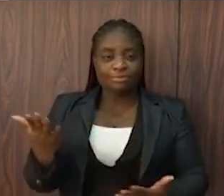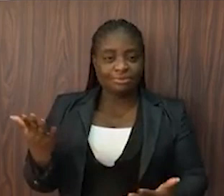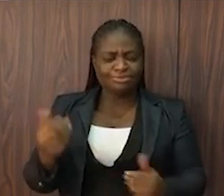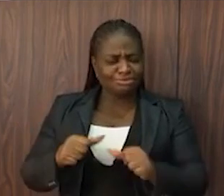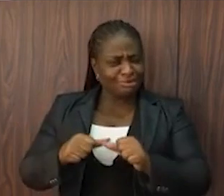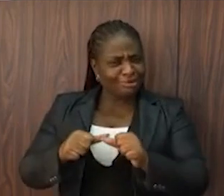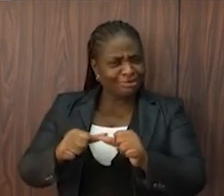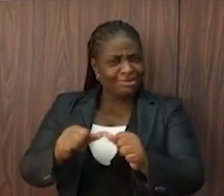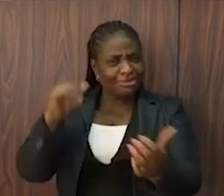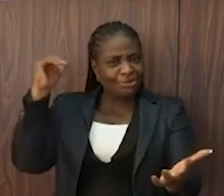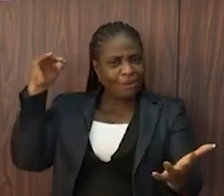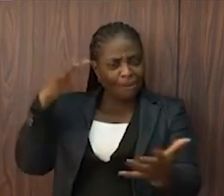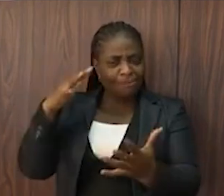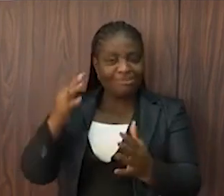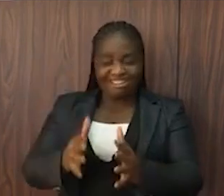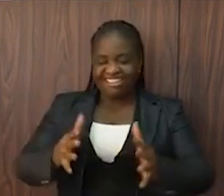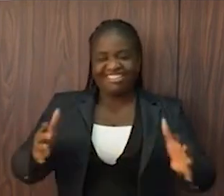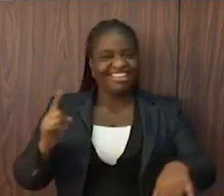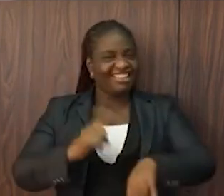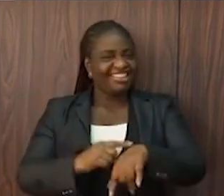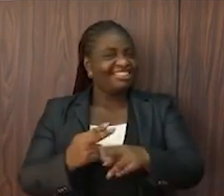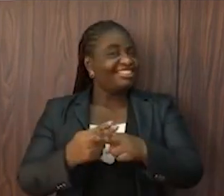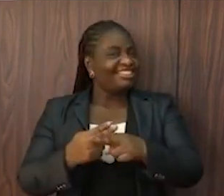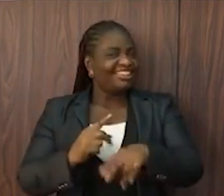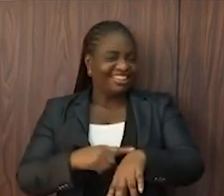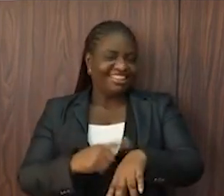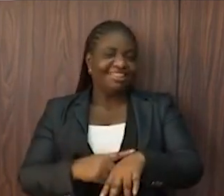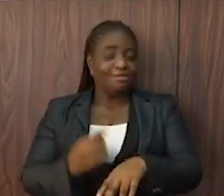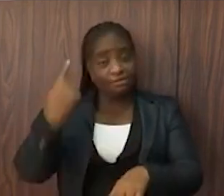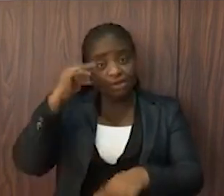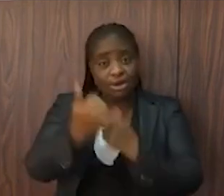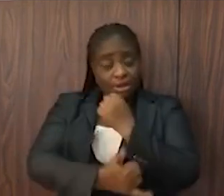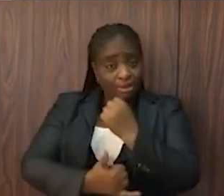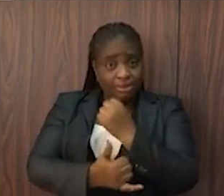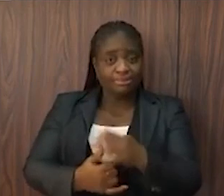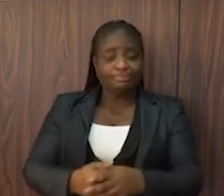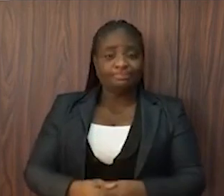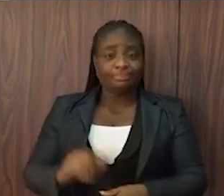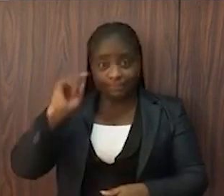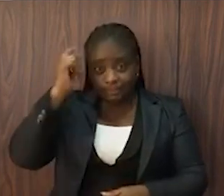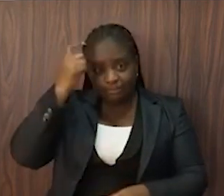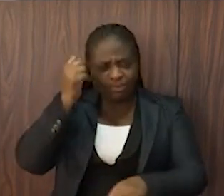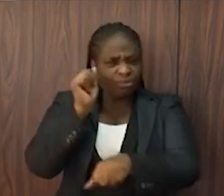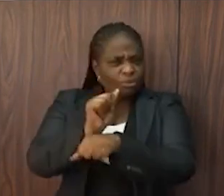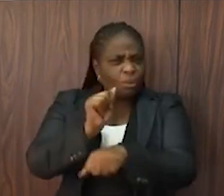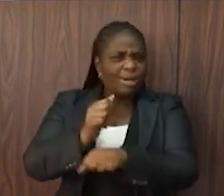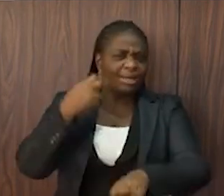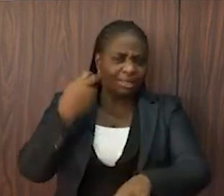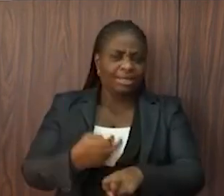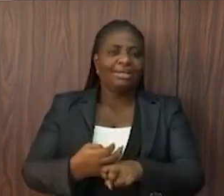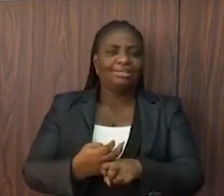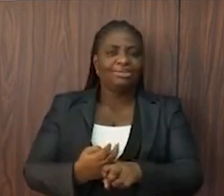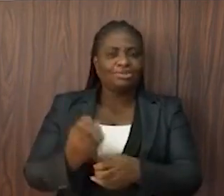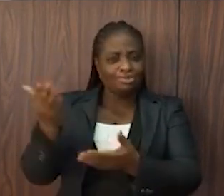you to continue to have hope of great times soon for our country. Government is working